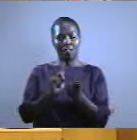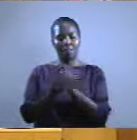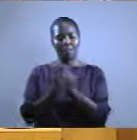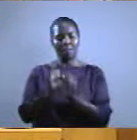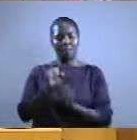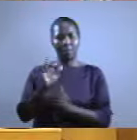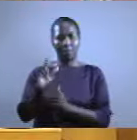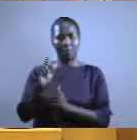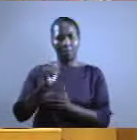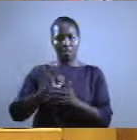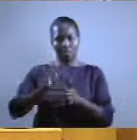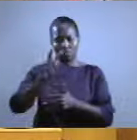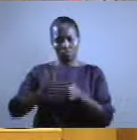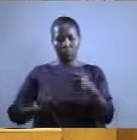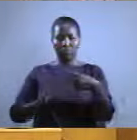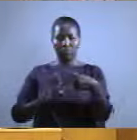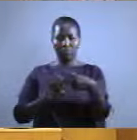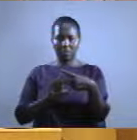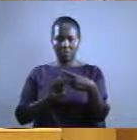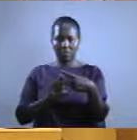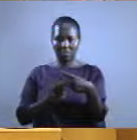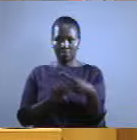a second time.